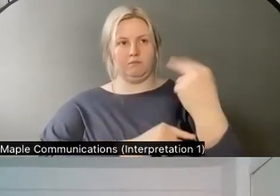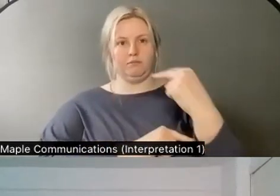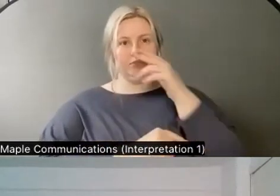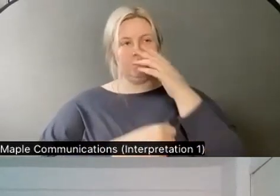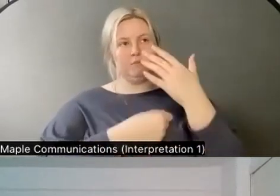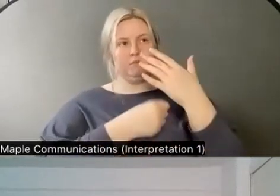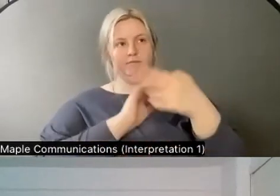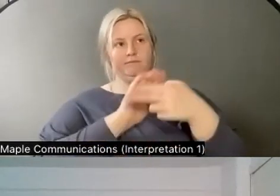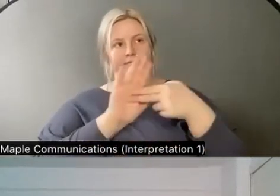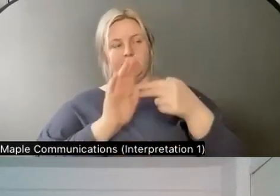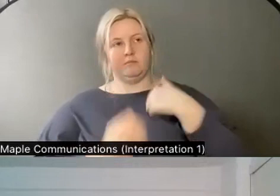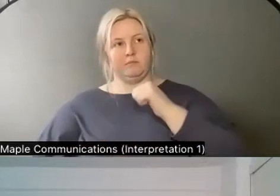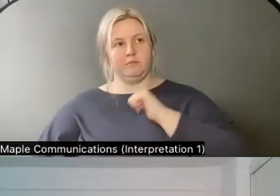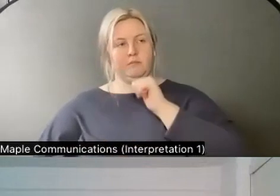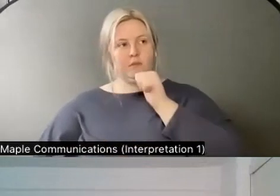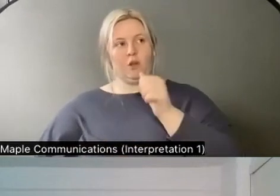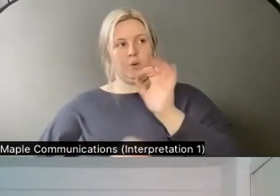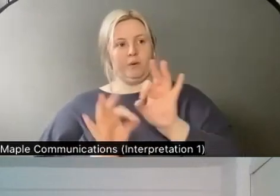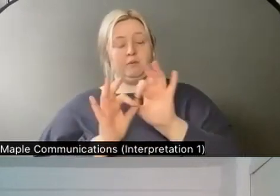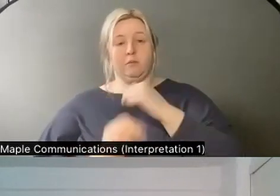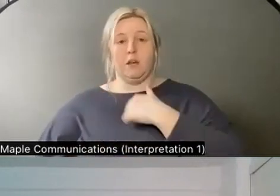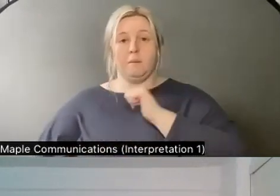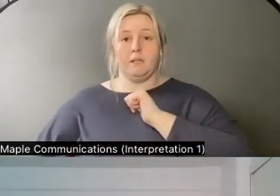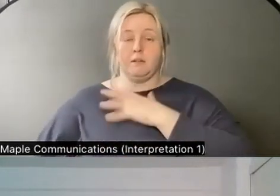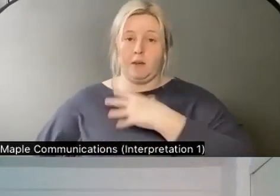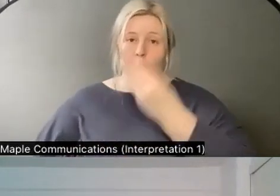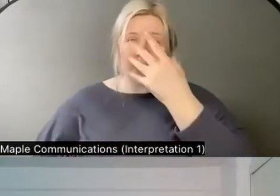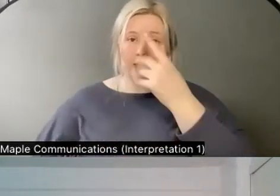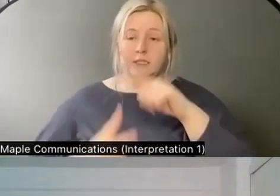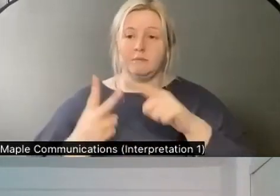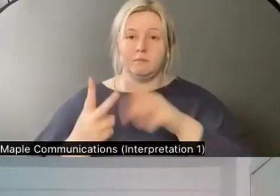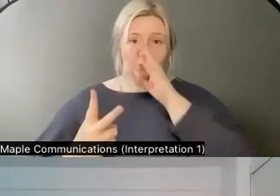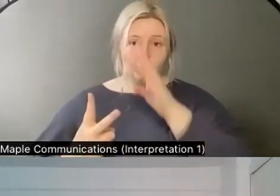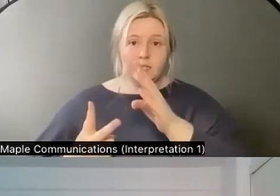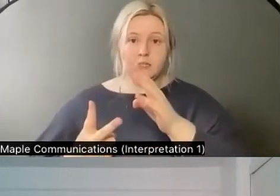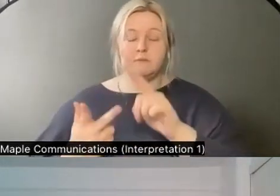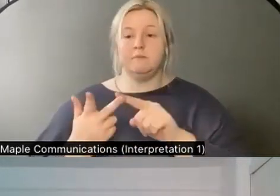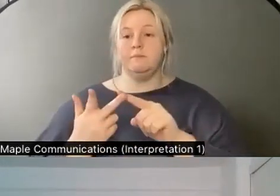I happen to be white and straight.